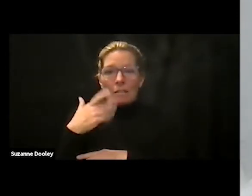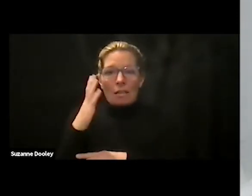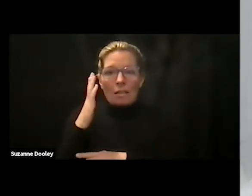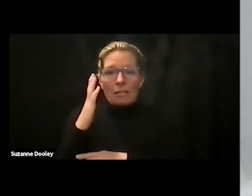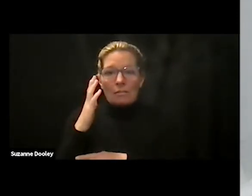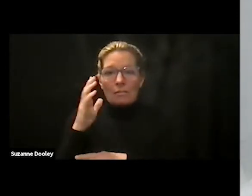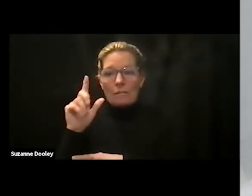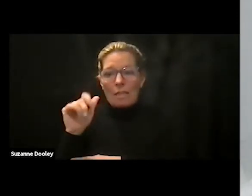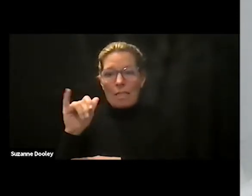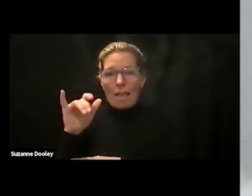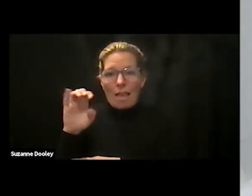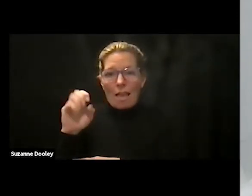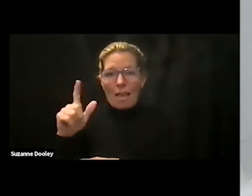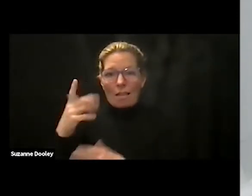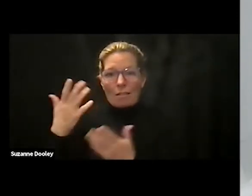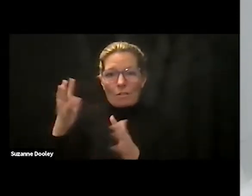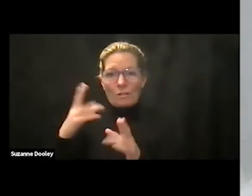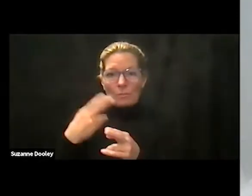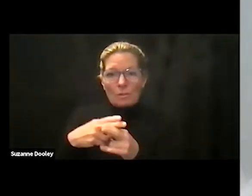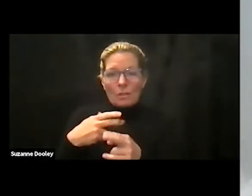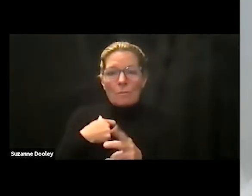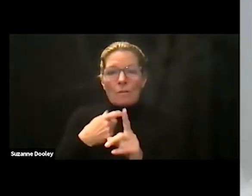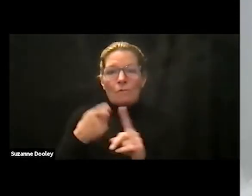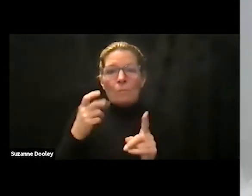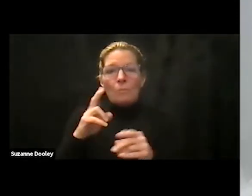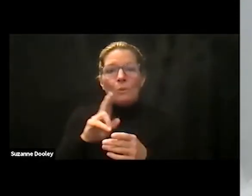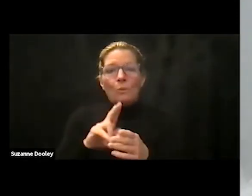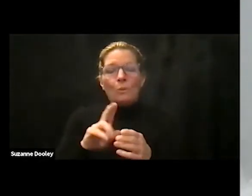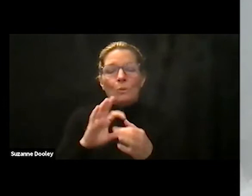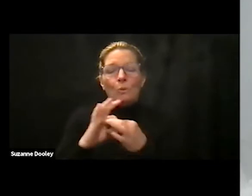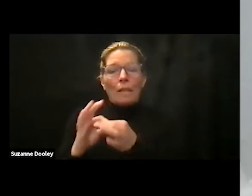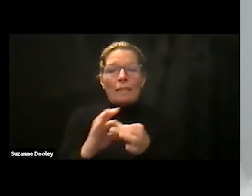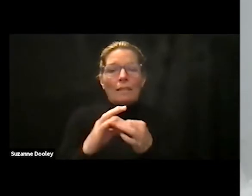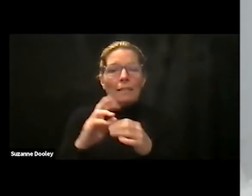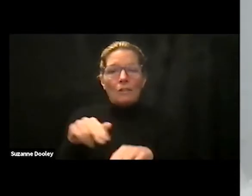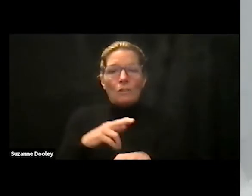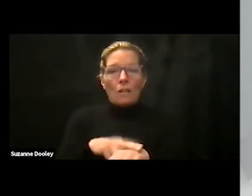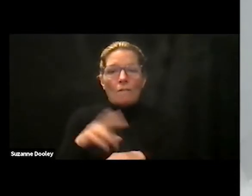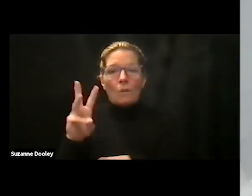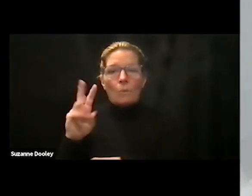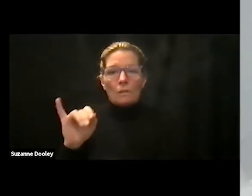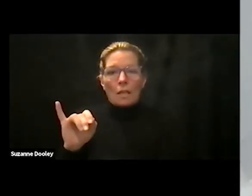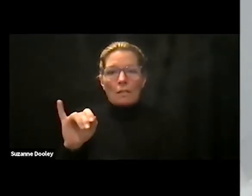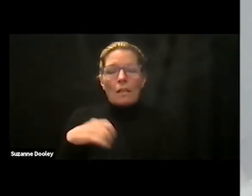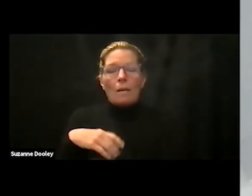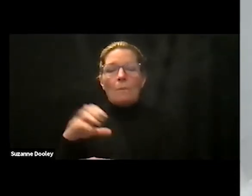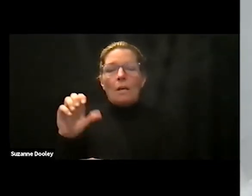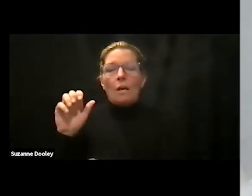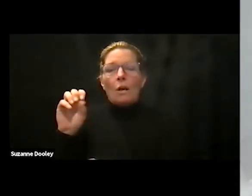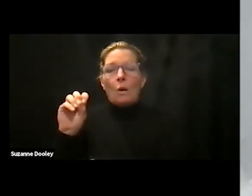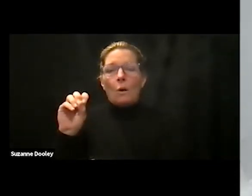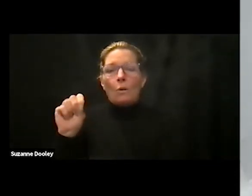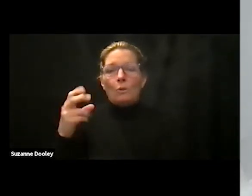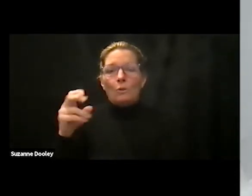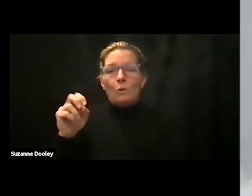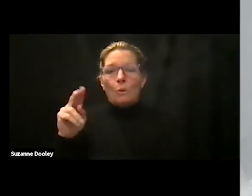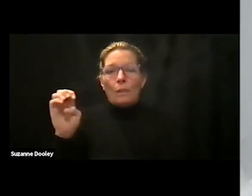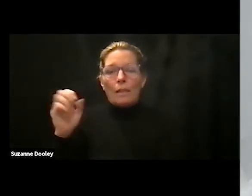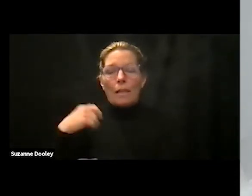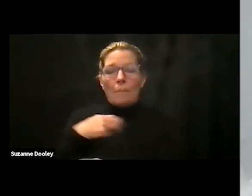as Layel had mentioned, I am from the United Nation of Wisconsin. I'm Haudenosaunee and a member of my nation's turtle